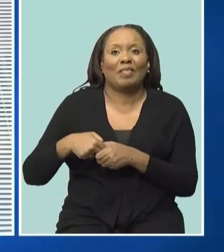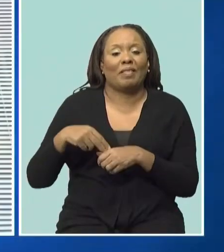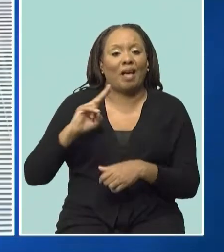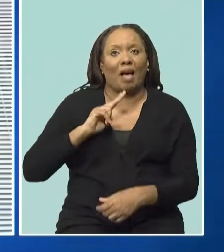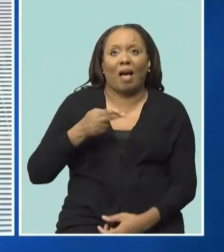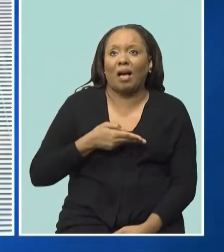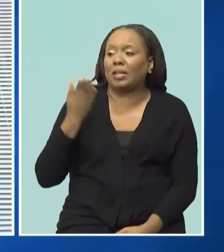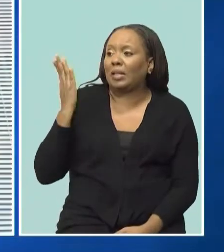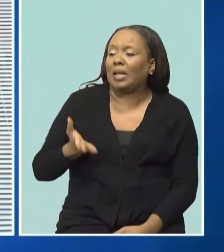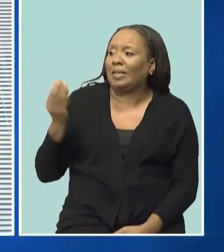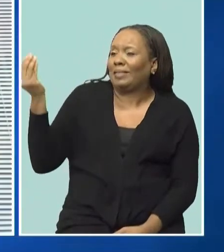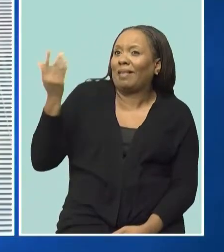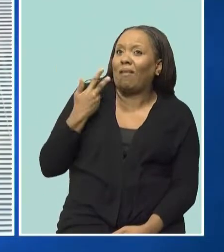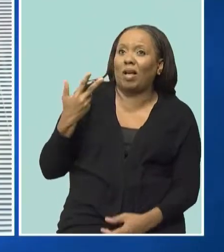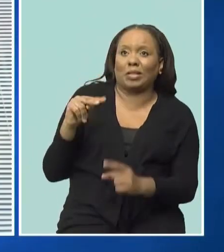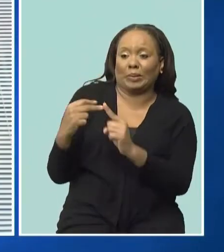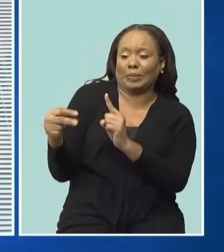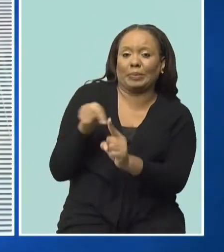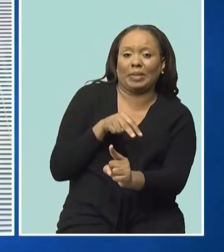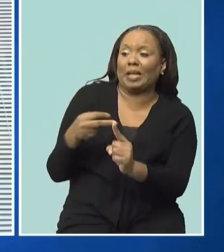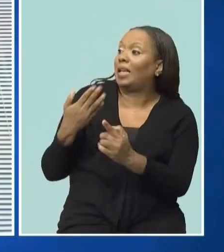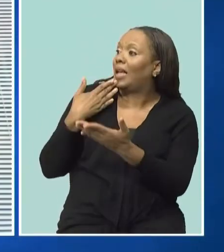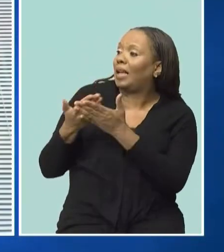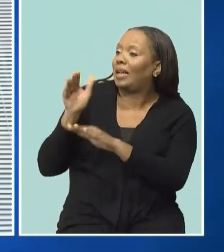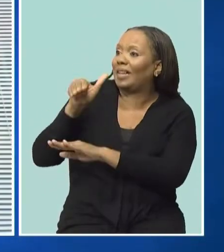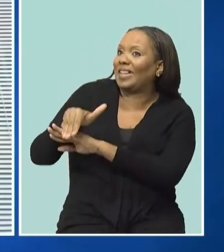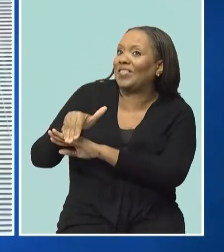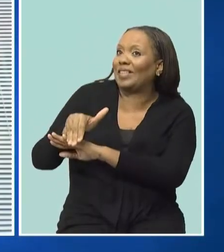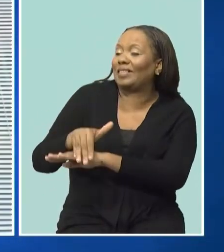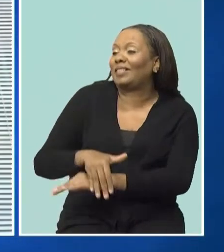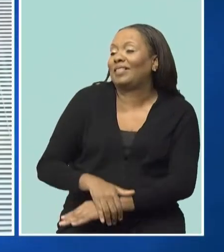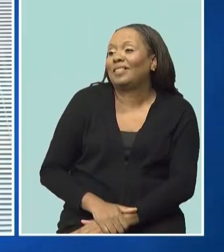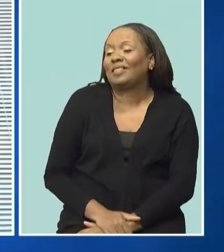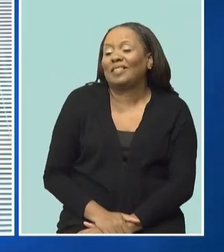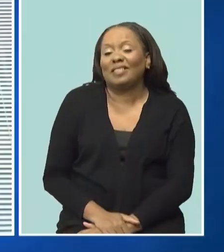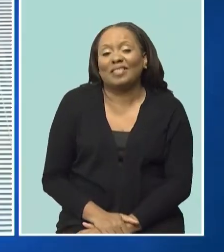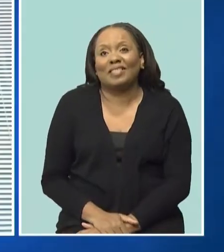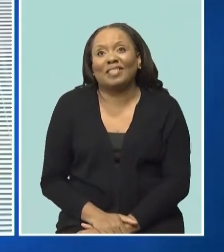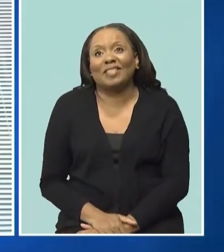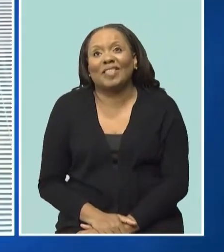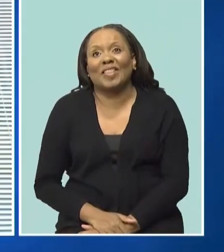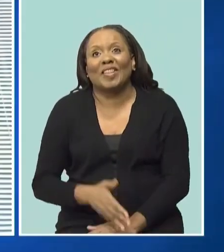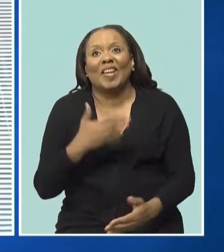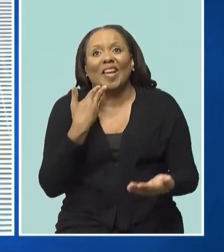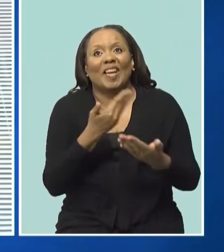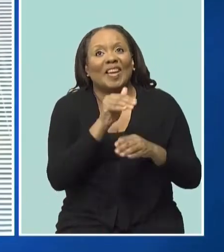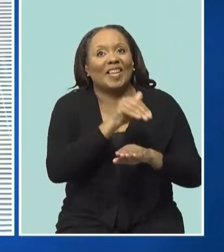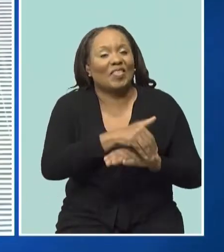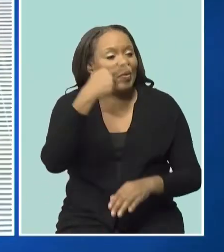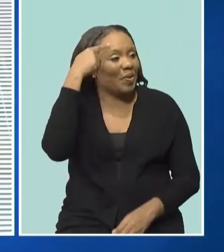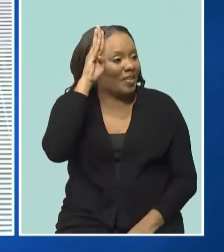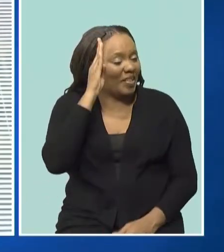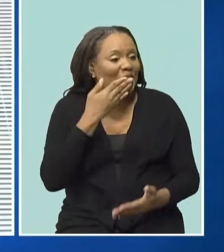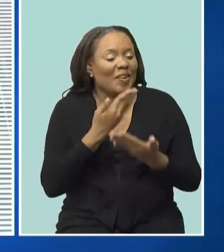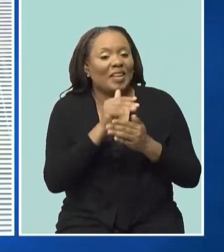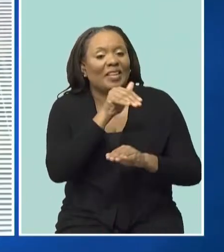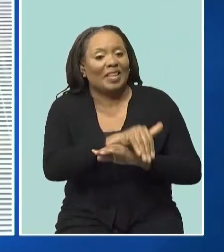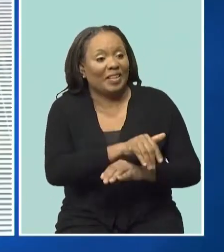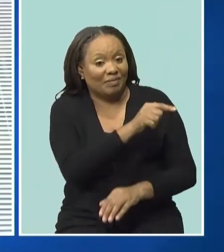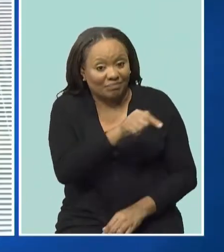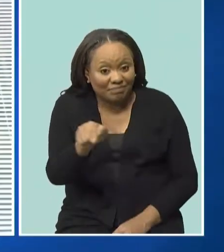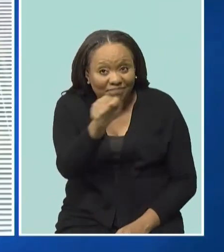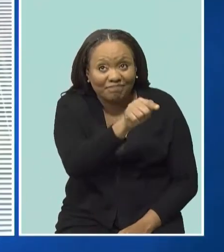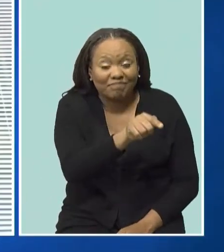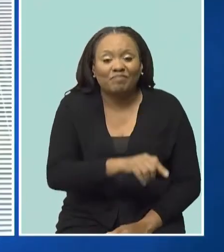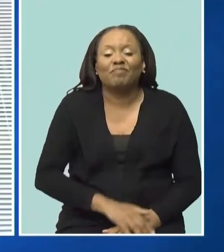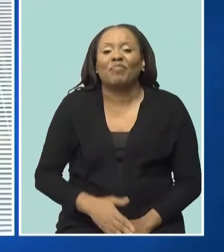into perspective. Dr. Monroe Knight, a very good evening to you. Good evening to you, Pearson. Good evening to all viewers. Thank